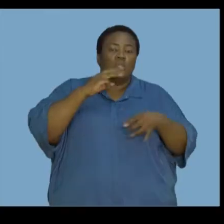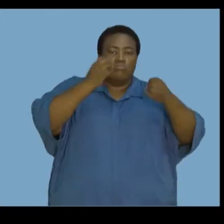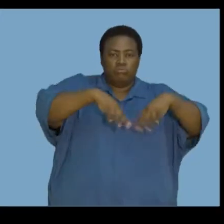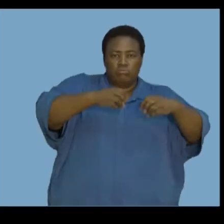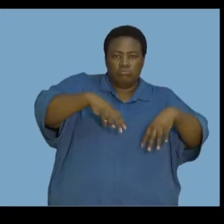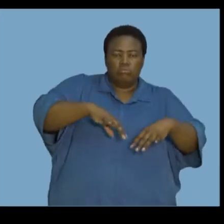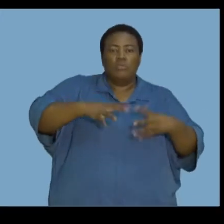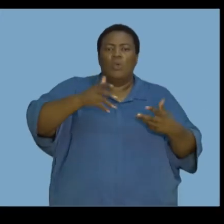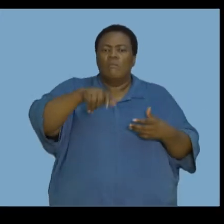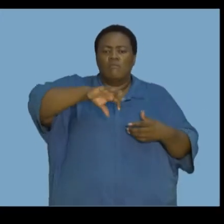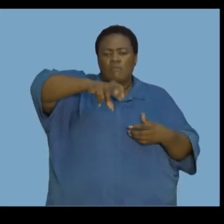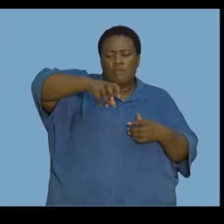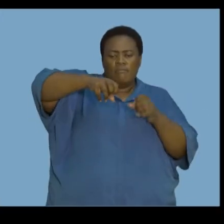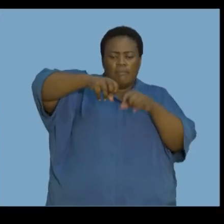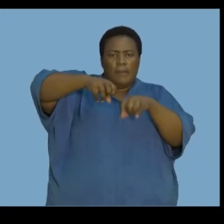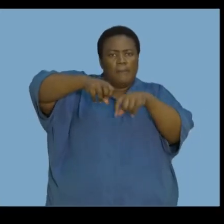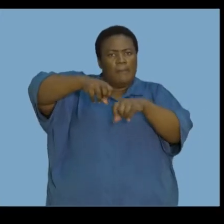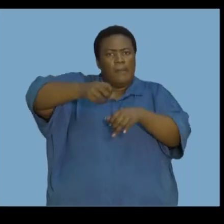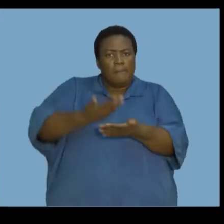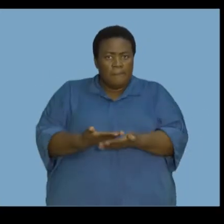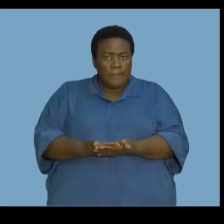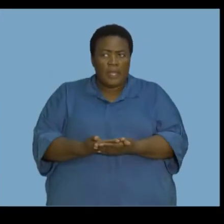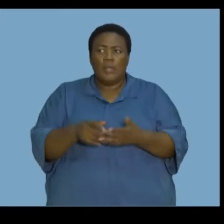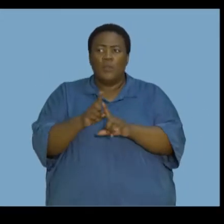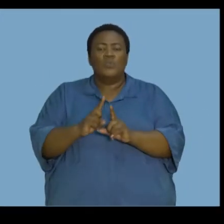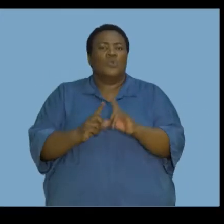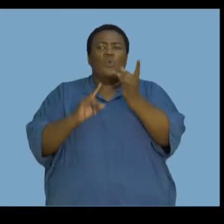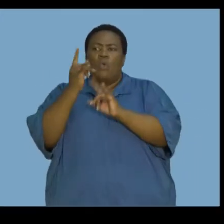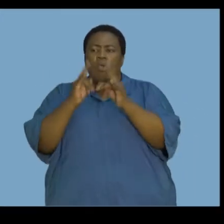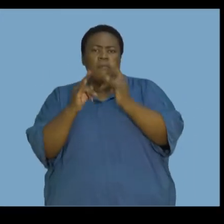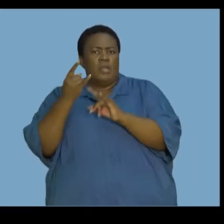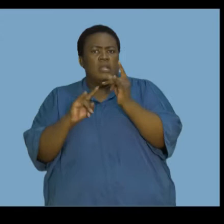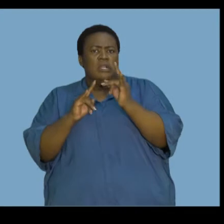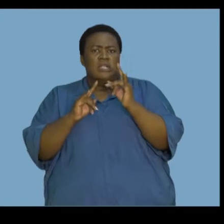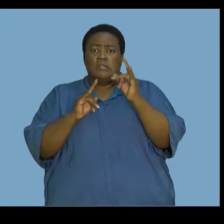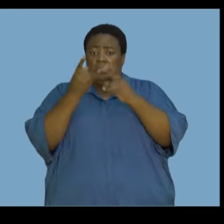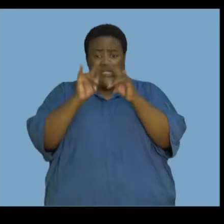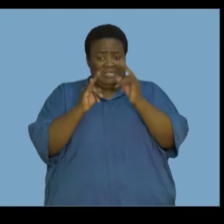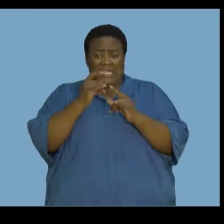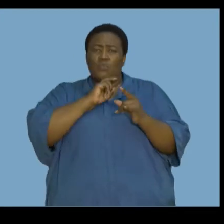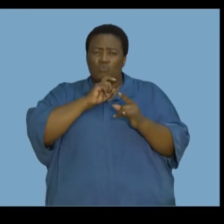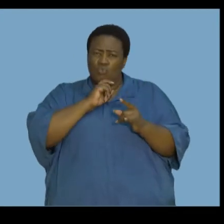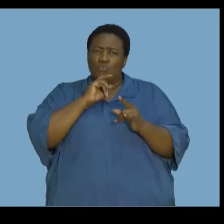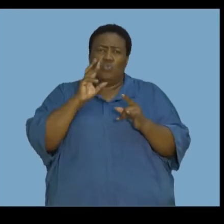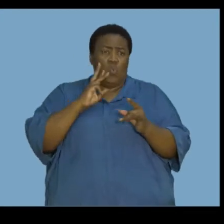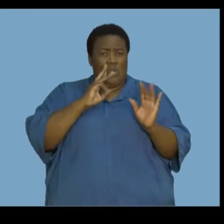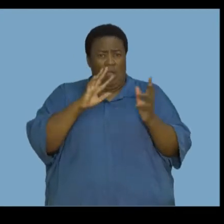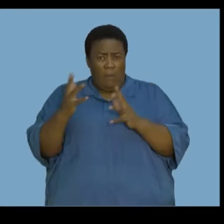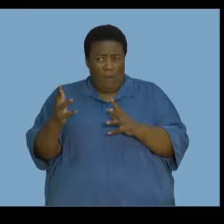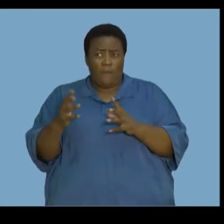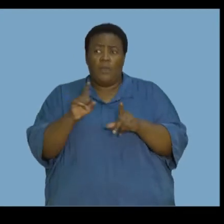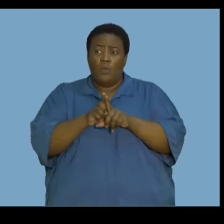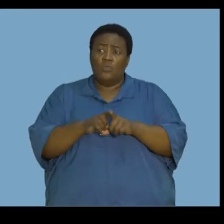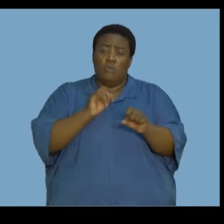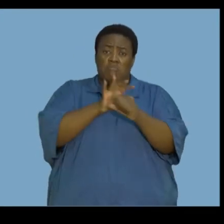that urbanization takes huge impact on populations in urban cities and how they tend to use more water as well